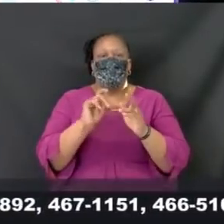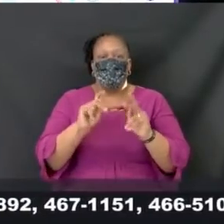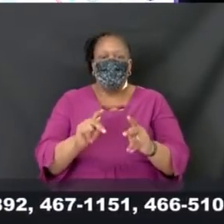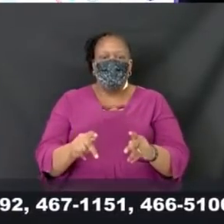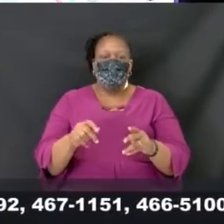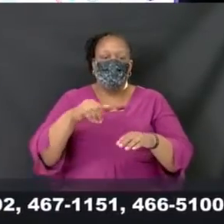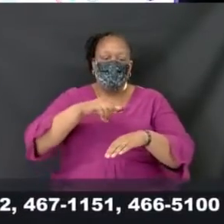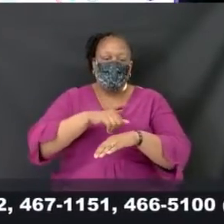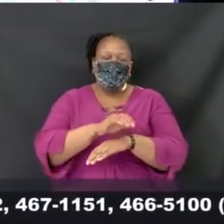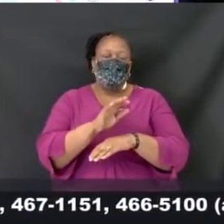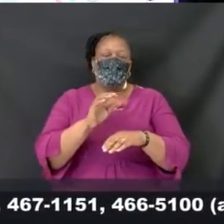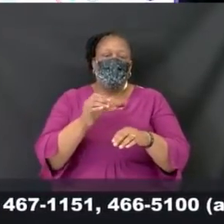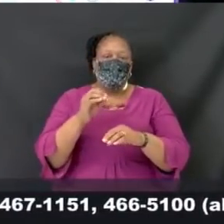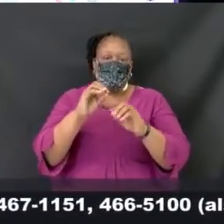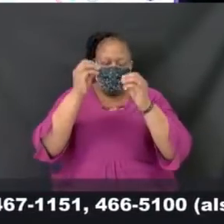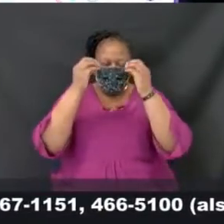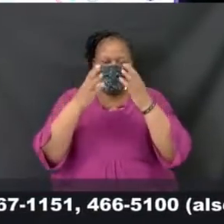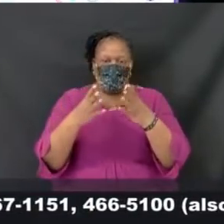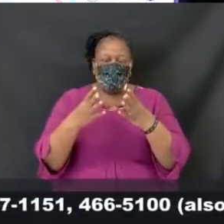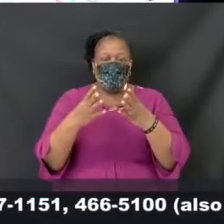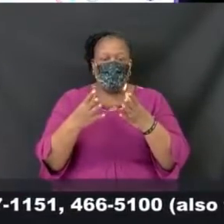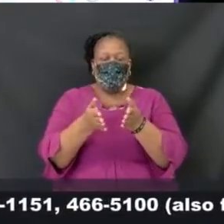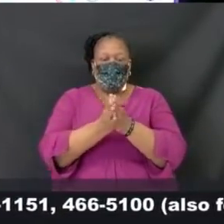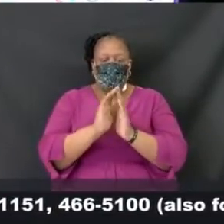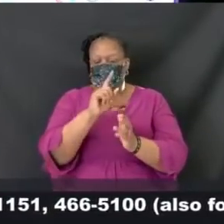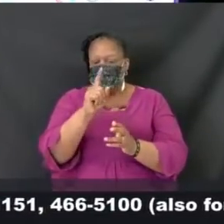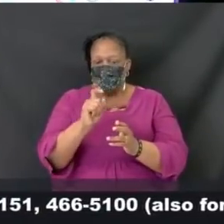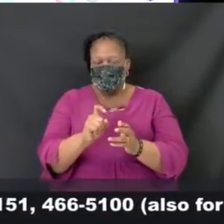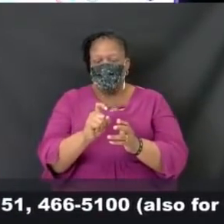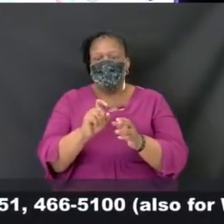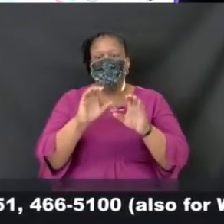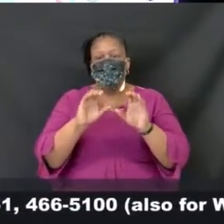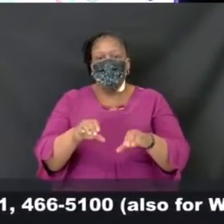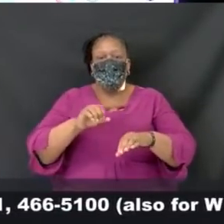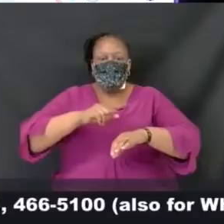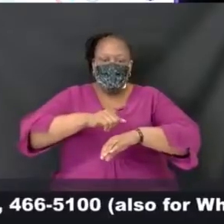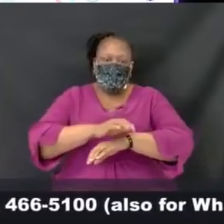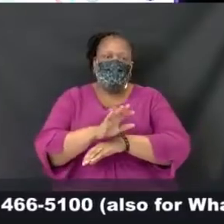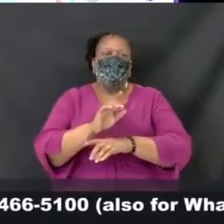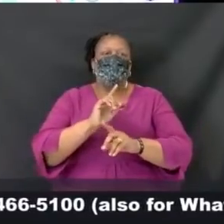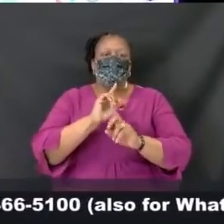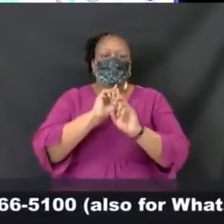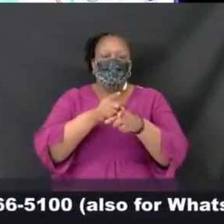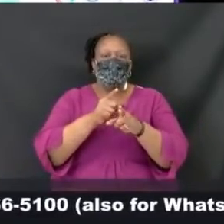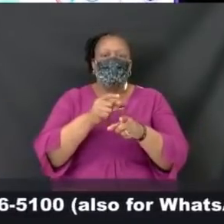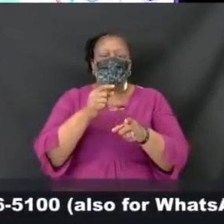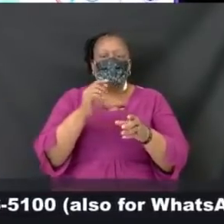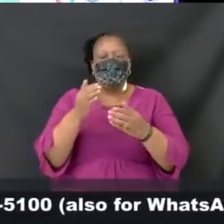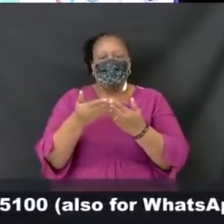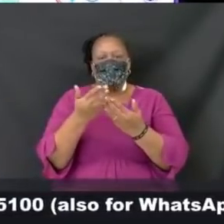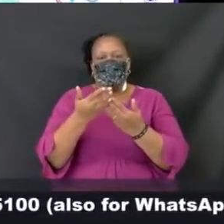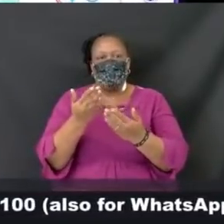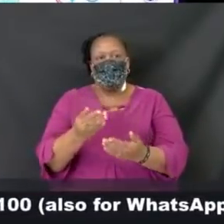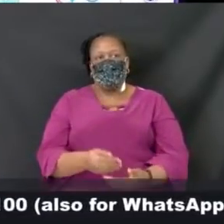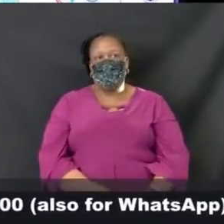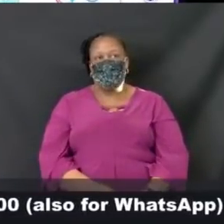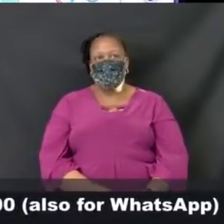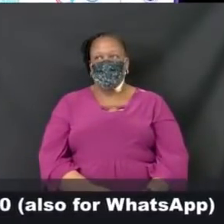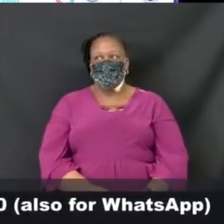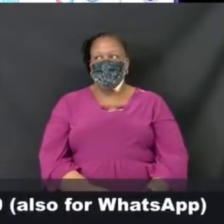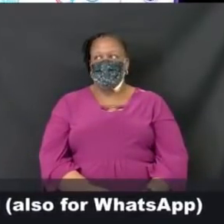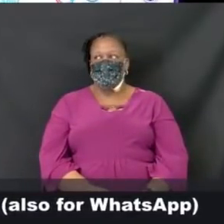the persons or agencies that are processing the application. So